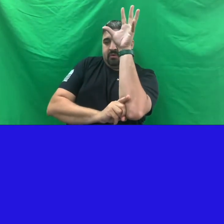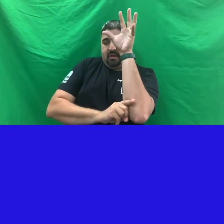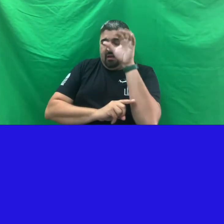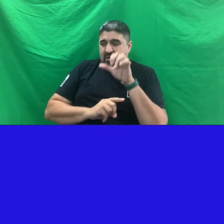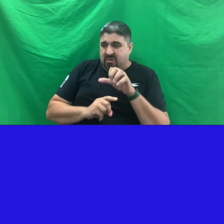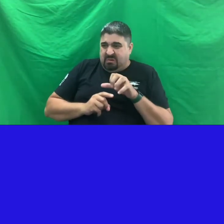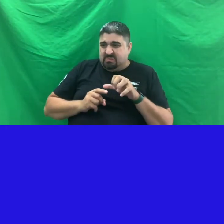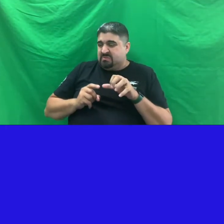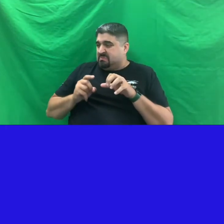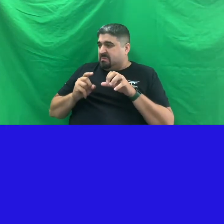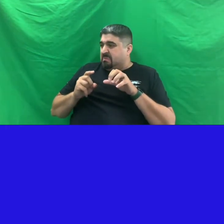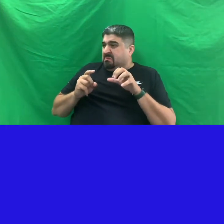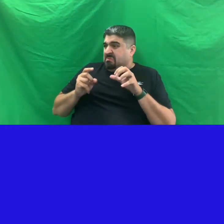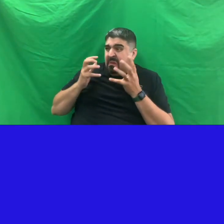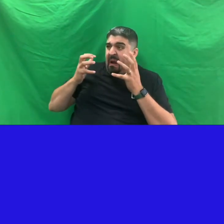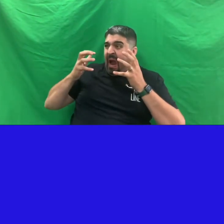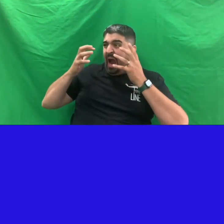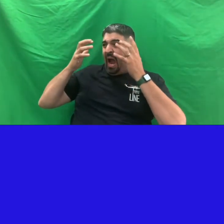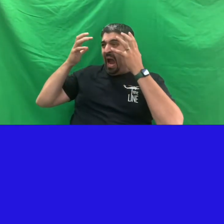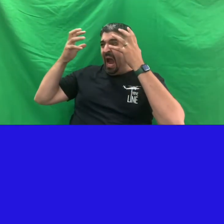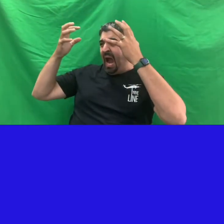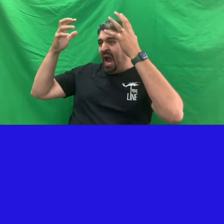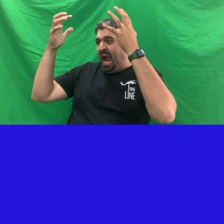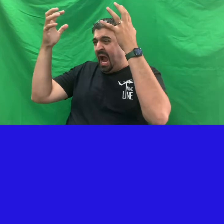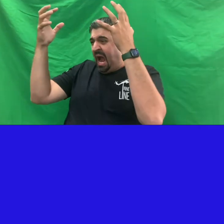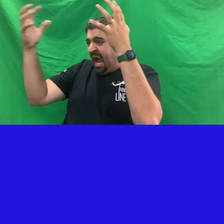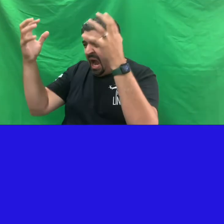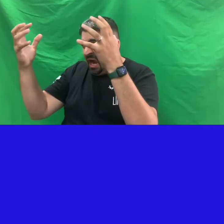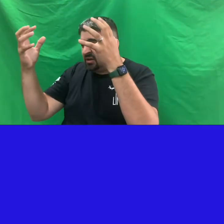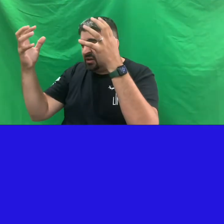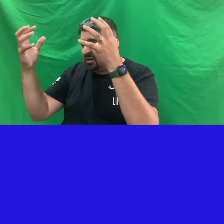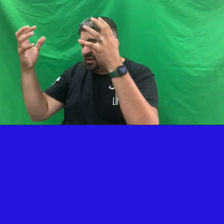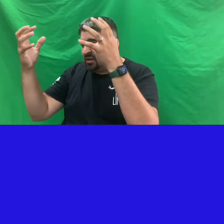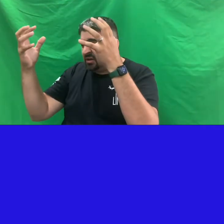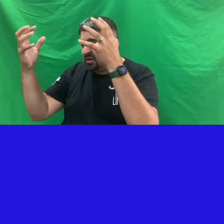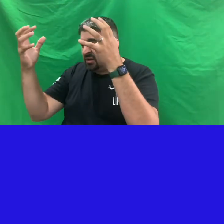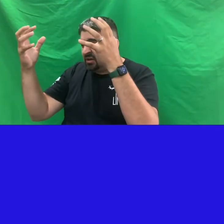He roared and screamed.